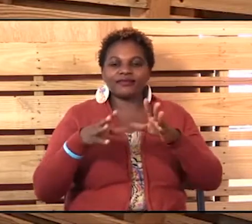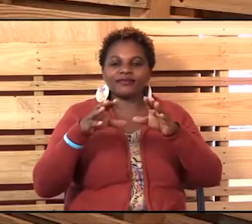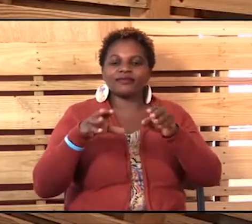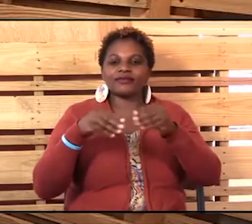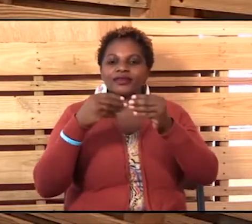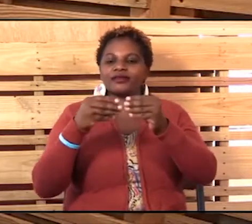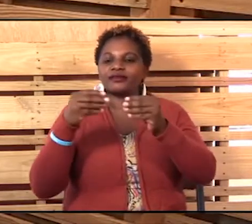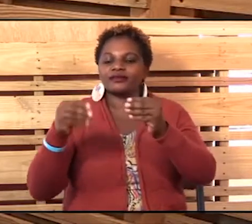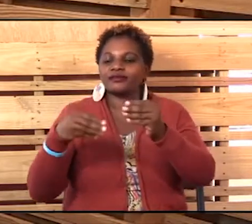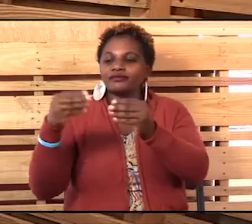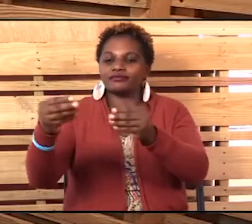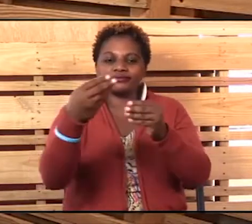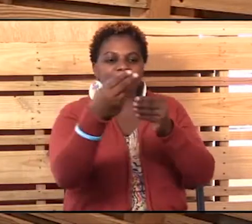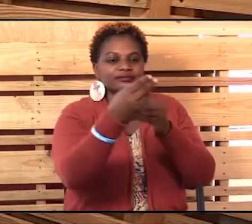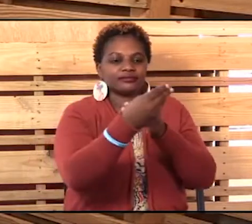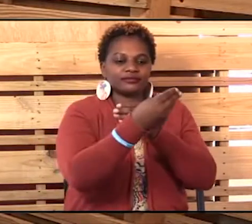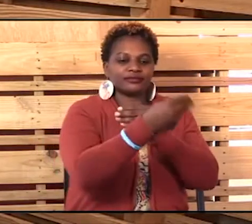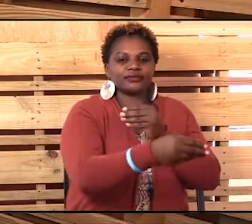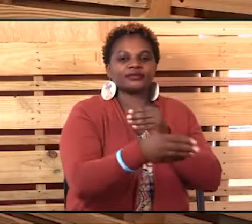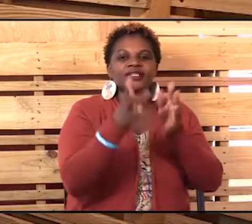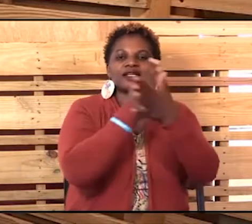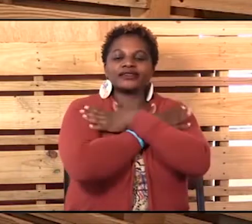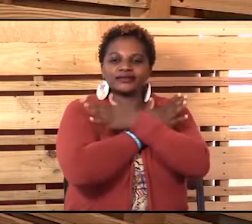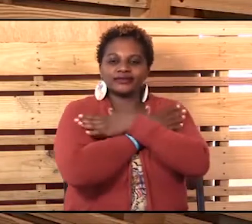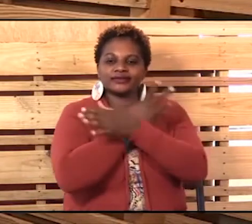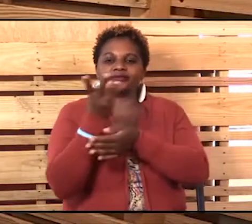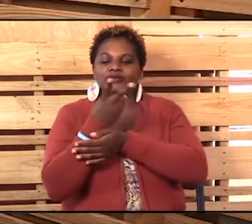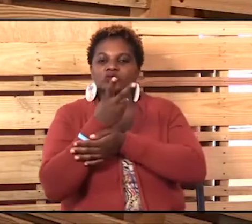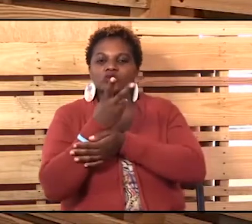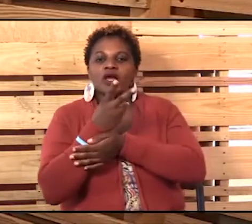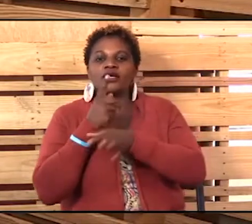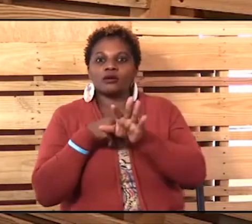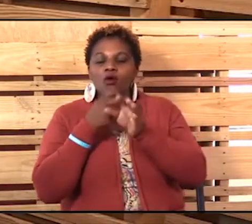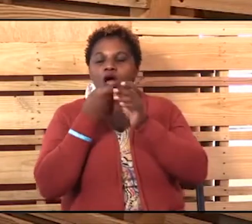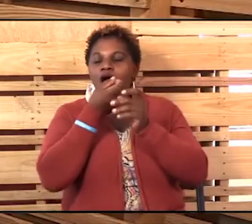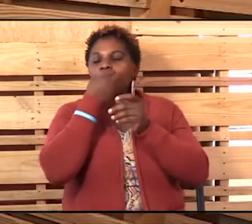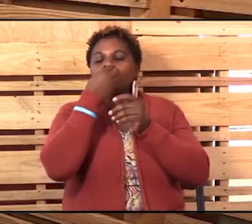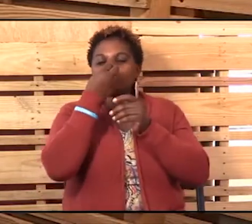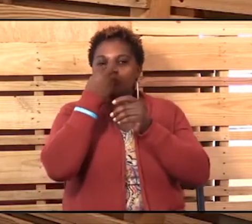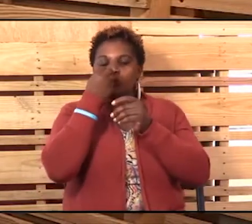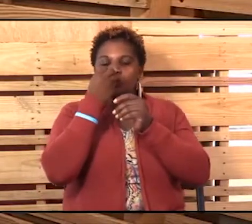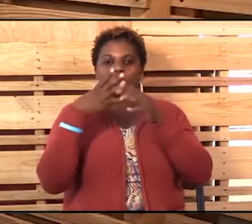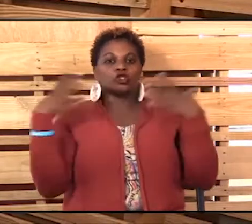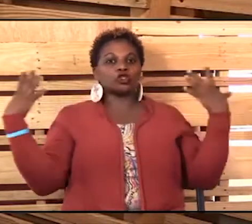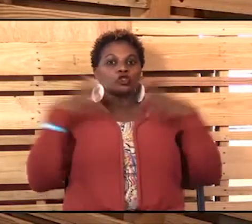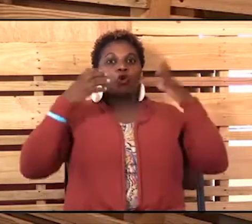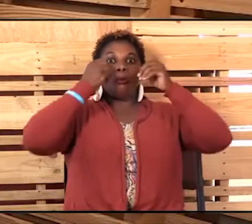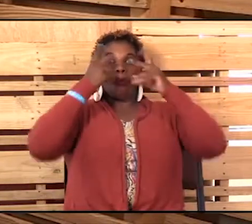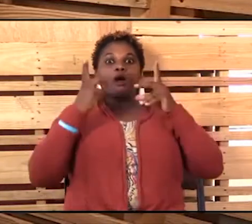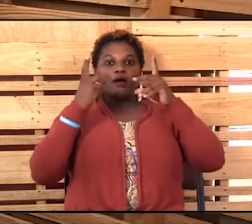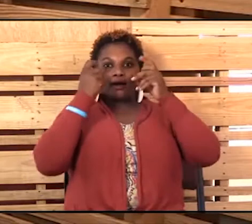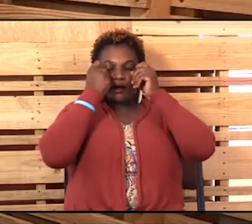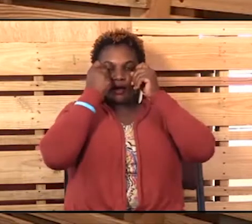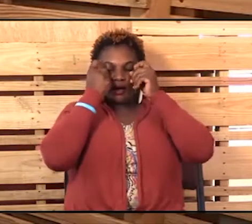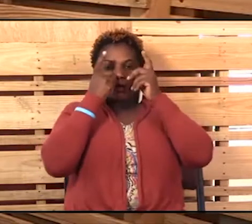carved the bread, the guest gave to Cleopas, to his friend. And as soon as they ate it, their eyes were